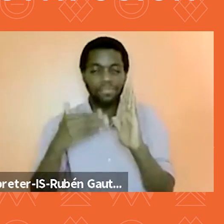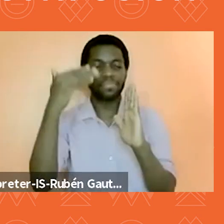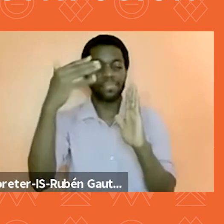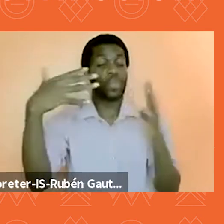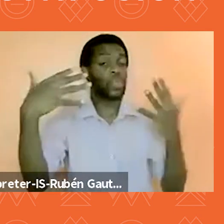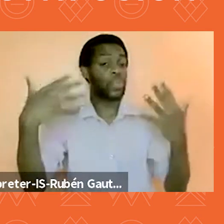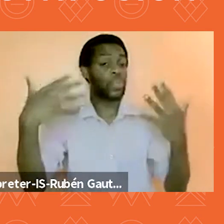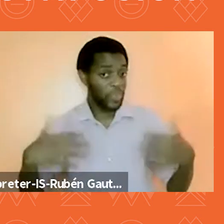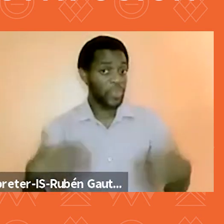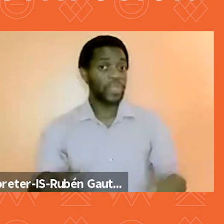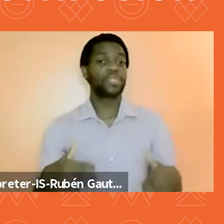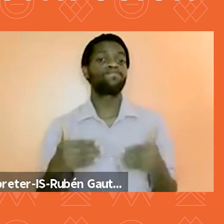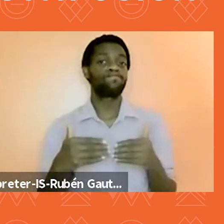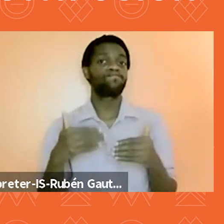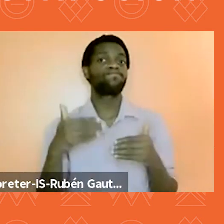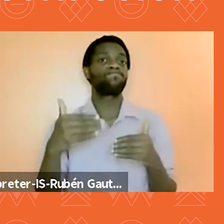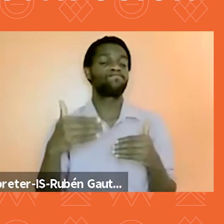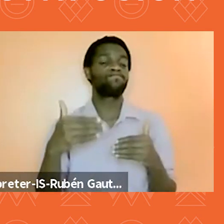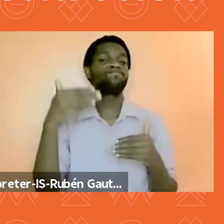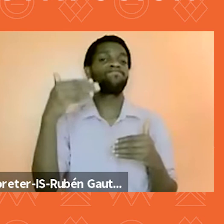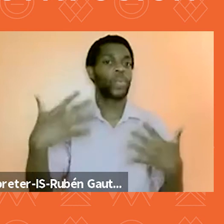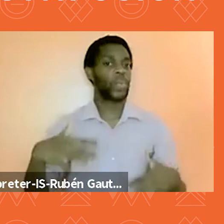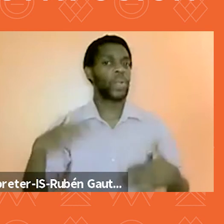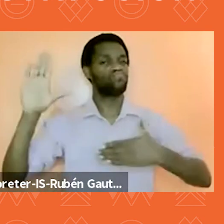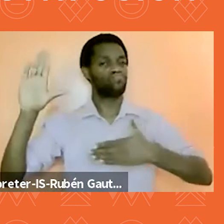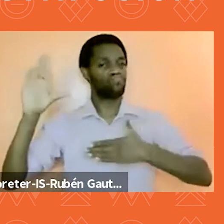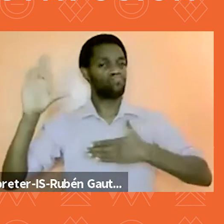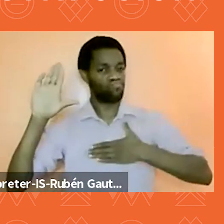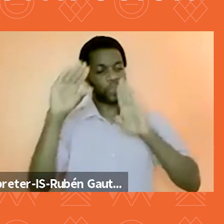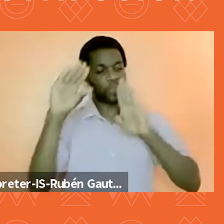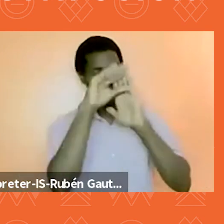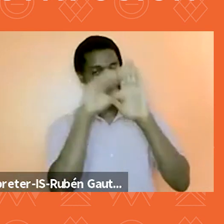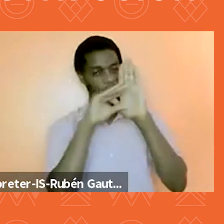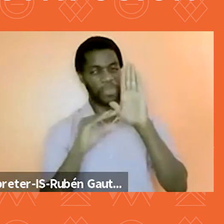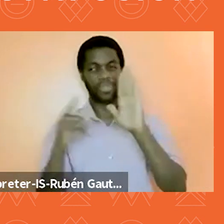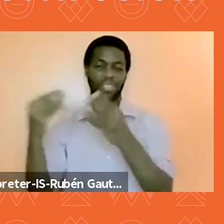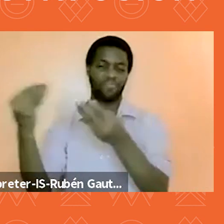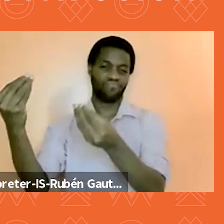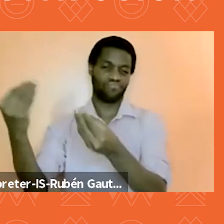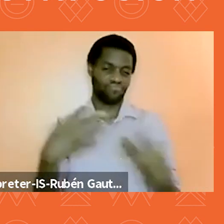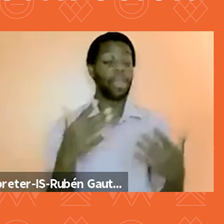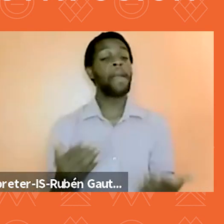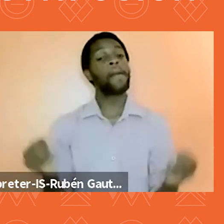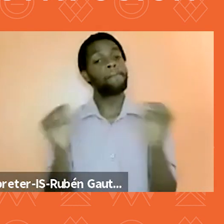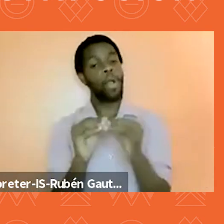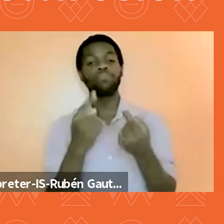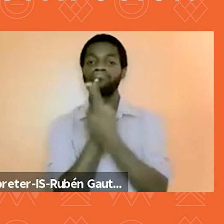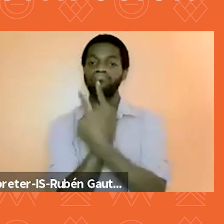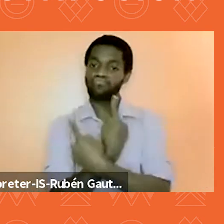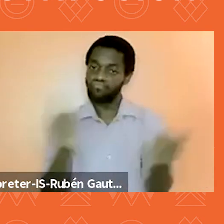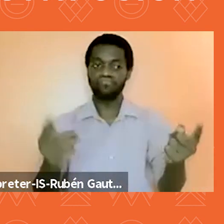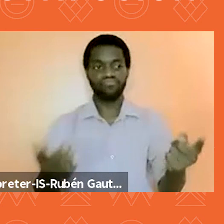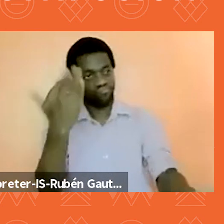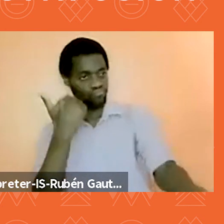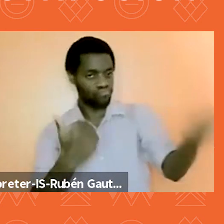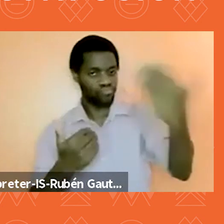Because as we close today, there's still a lot of work to be done. And I think that the Ubuntu Declaration and call to action can be